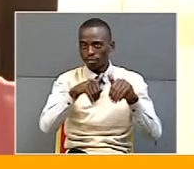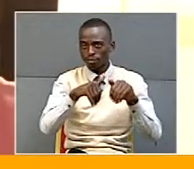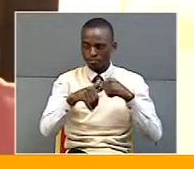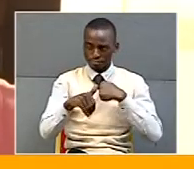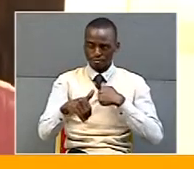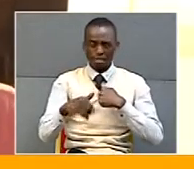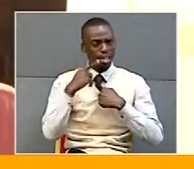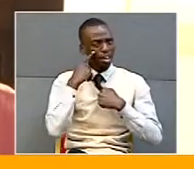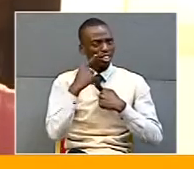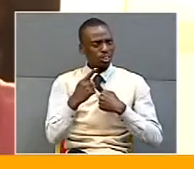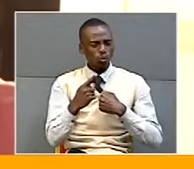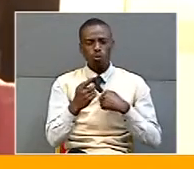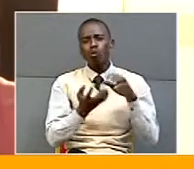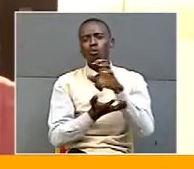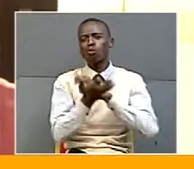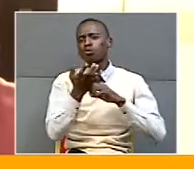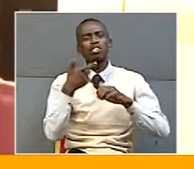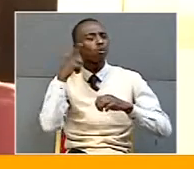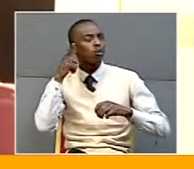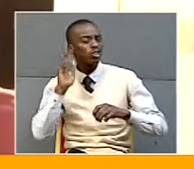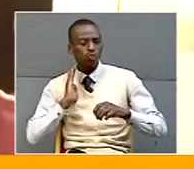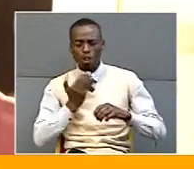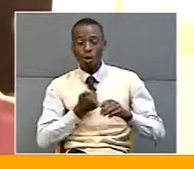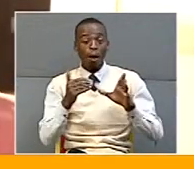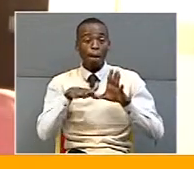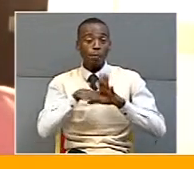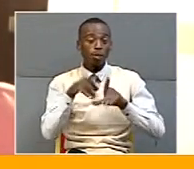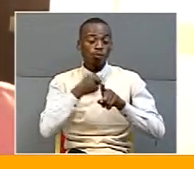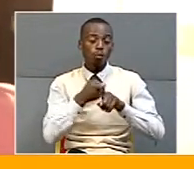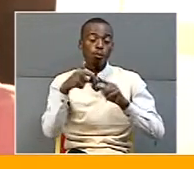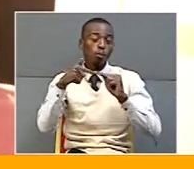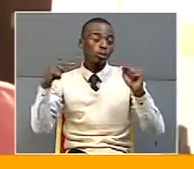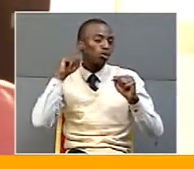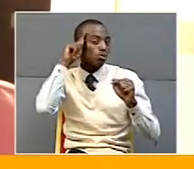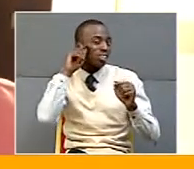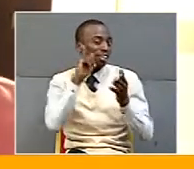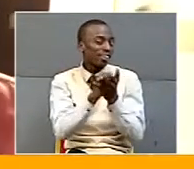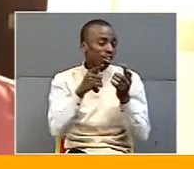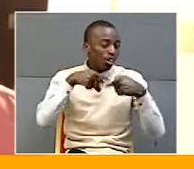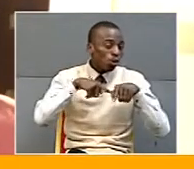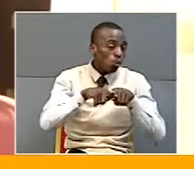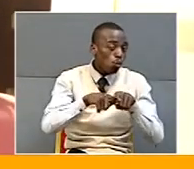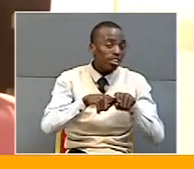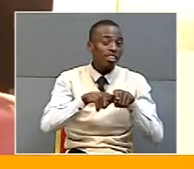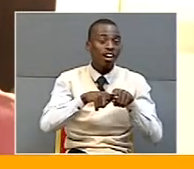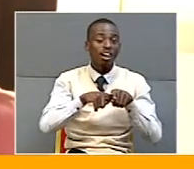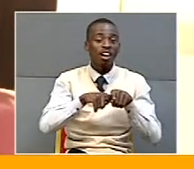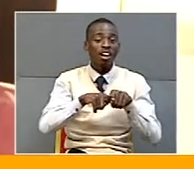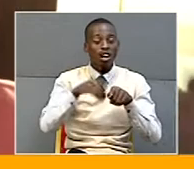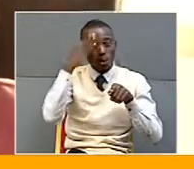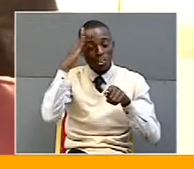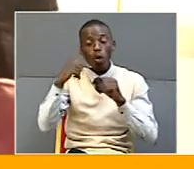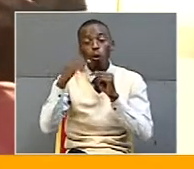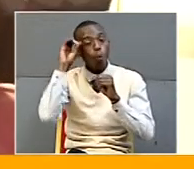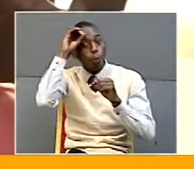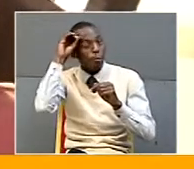actually is so disturbing is these colleagues of ours, members of opposition, for them to think that we are entitled to their opinion. They